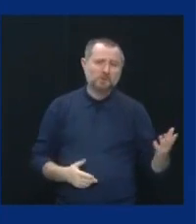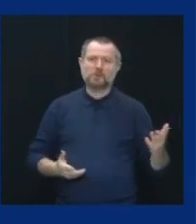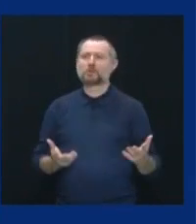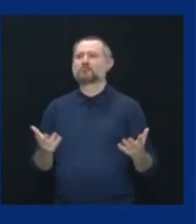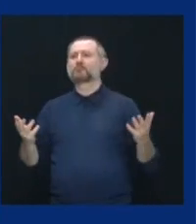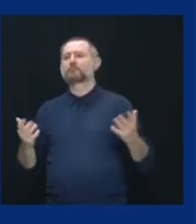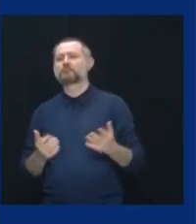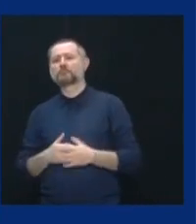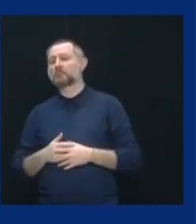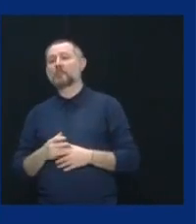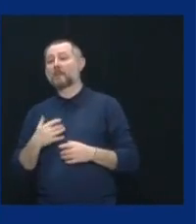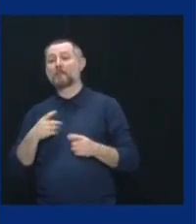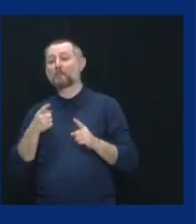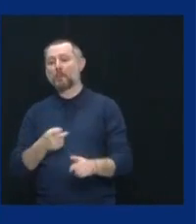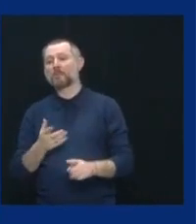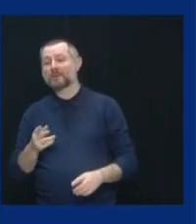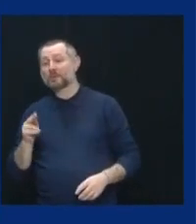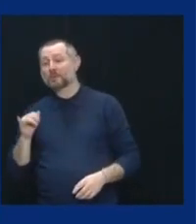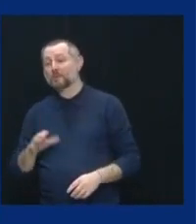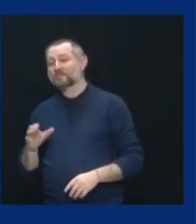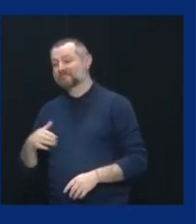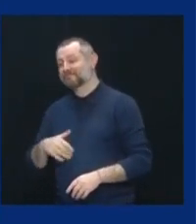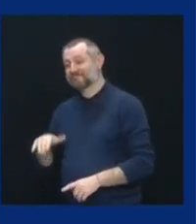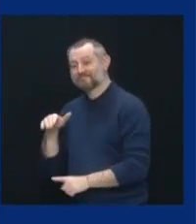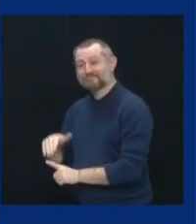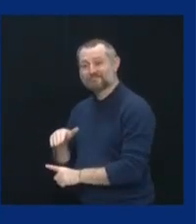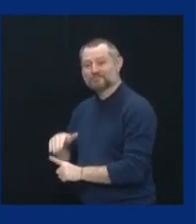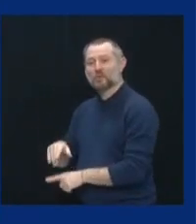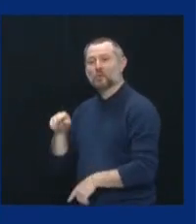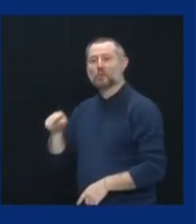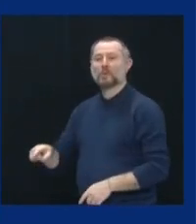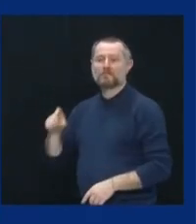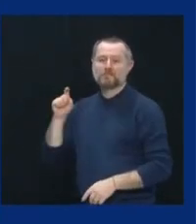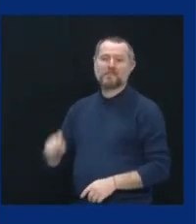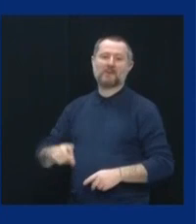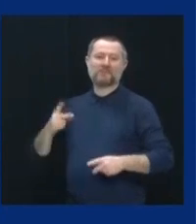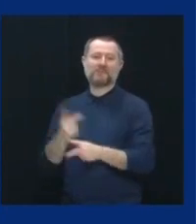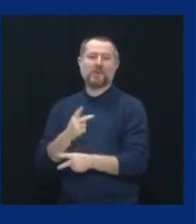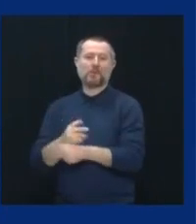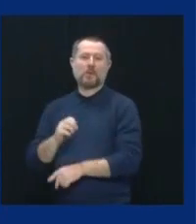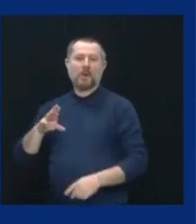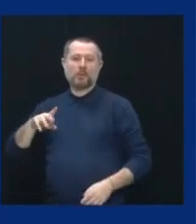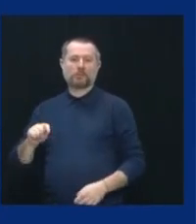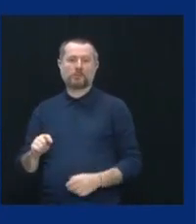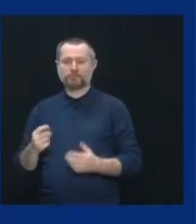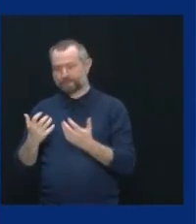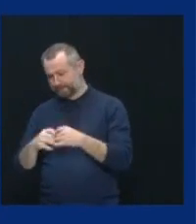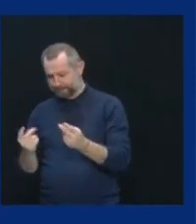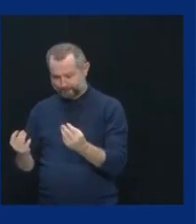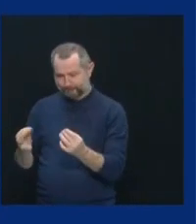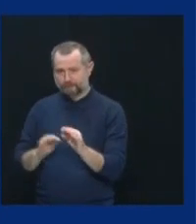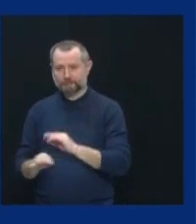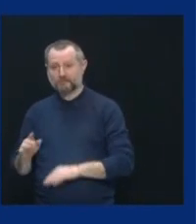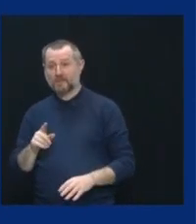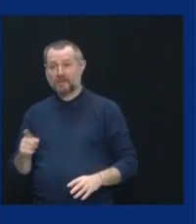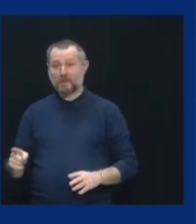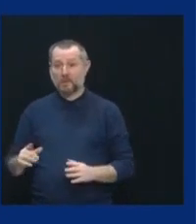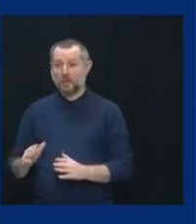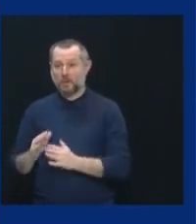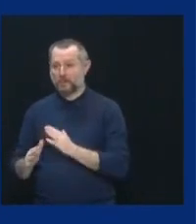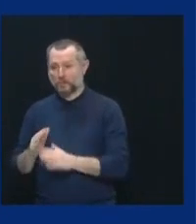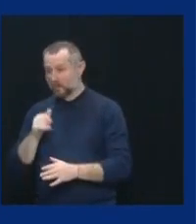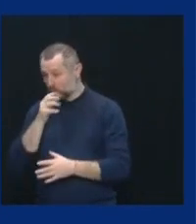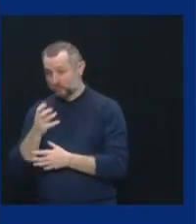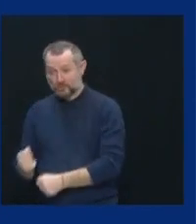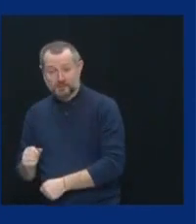All I'm saying to New York City is, you figure it out. You figure it out. You have community tension where they don't trust the